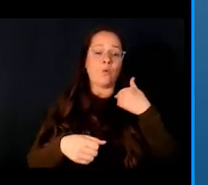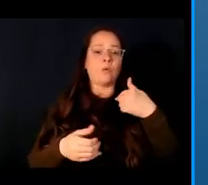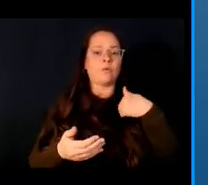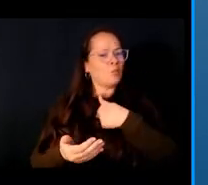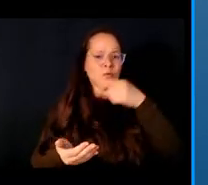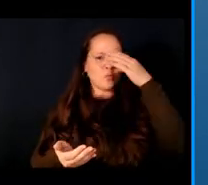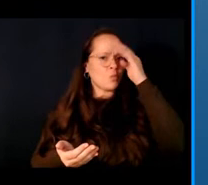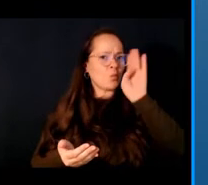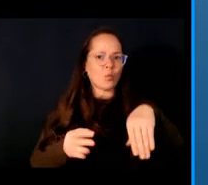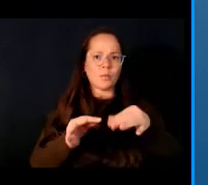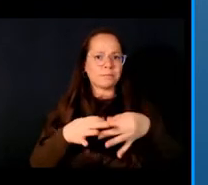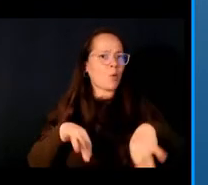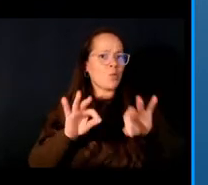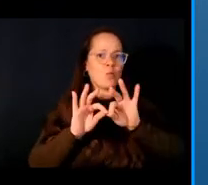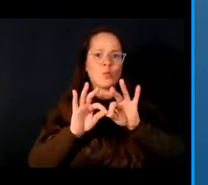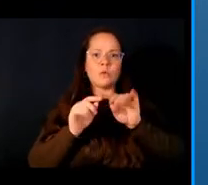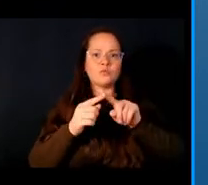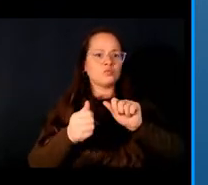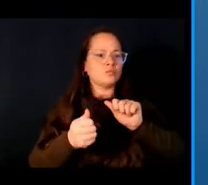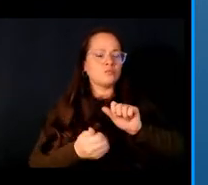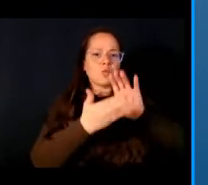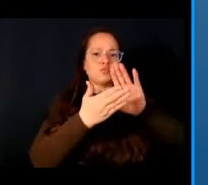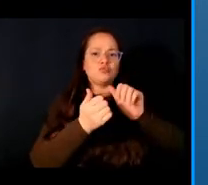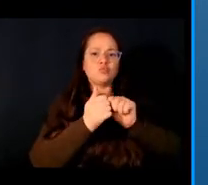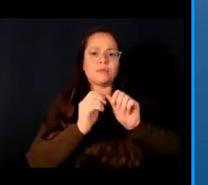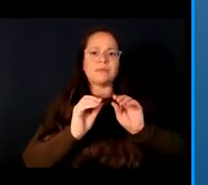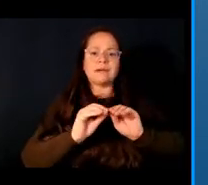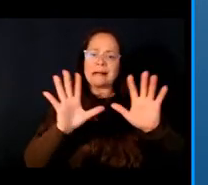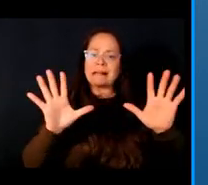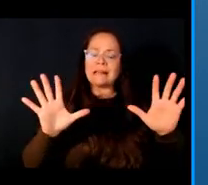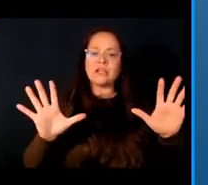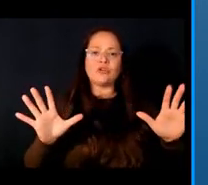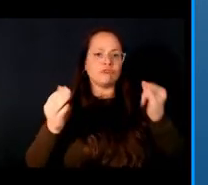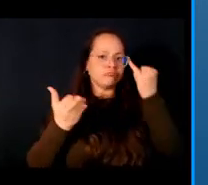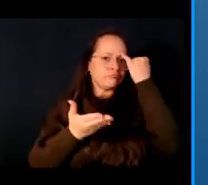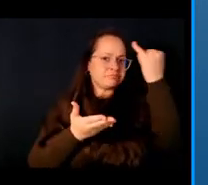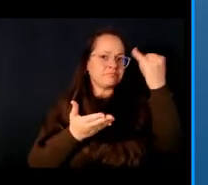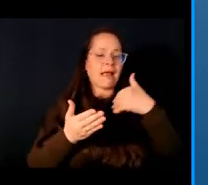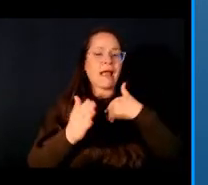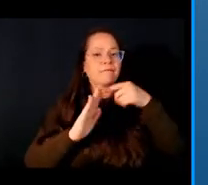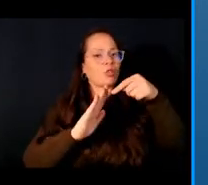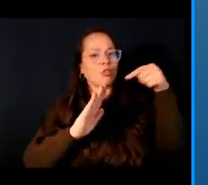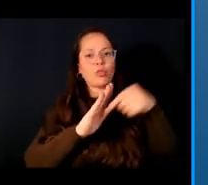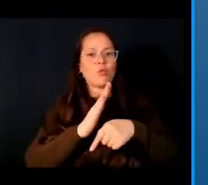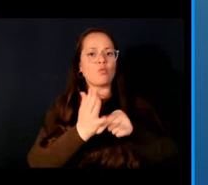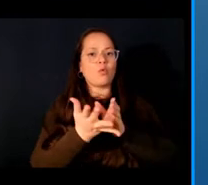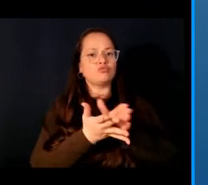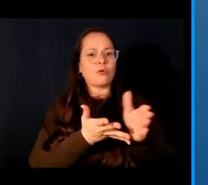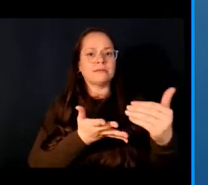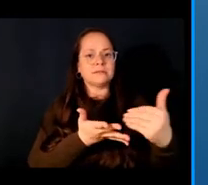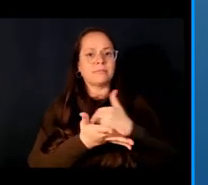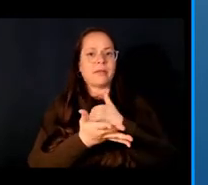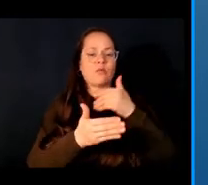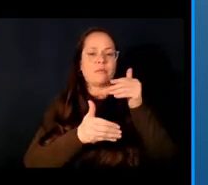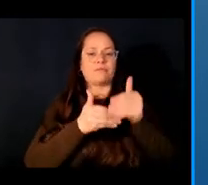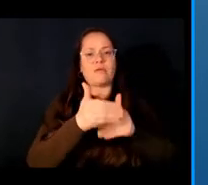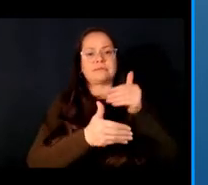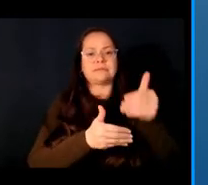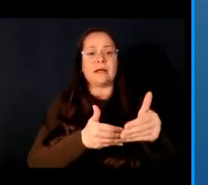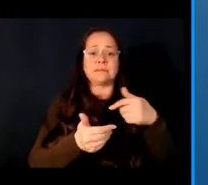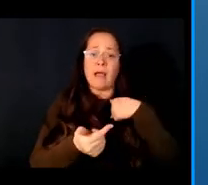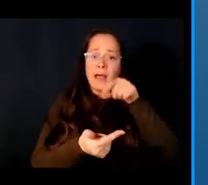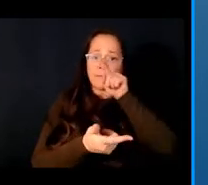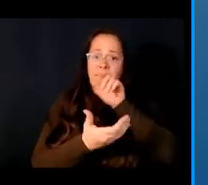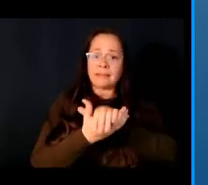how important it was to approach it with a clear framework and to have a thorough and transparent process and I believe